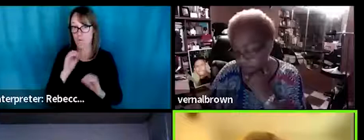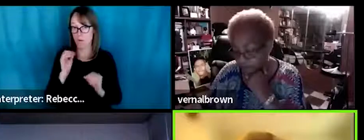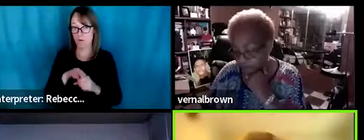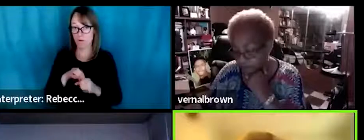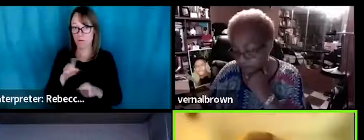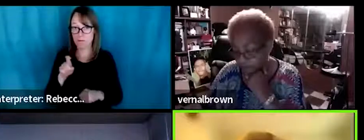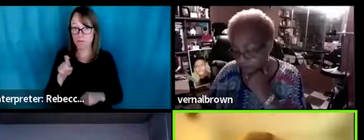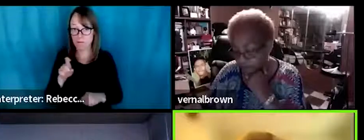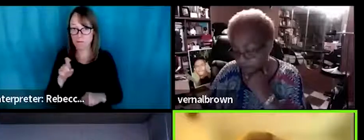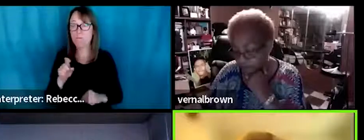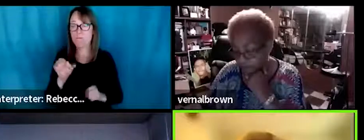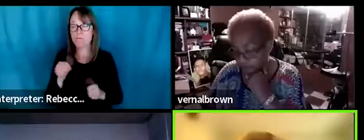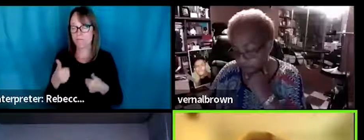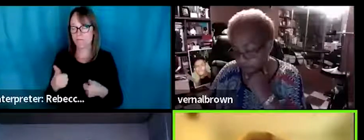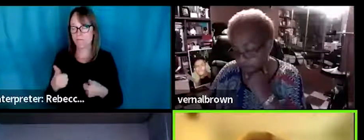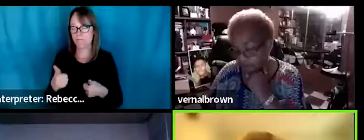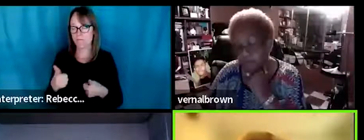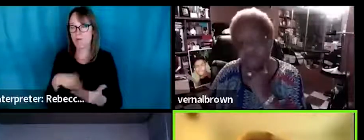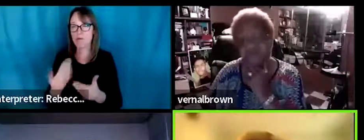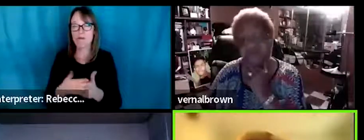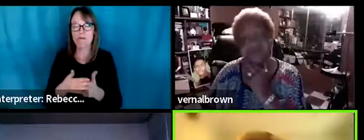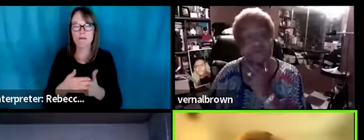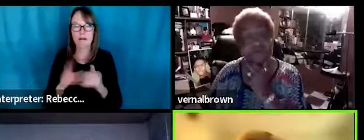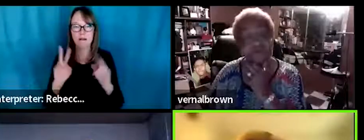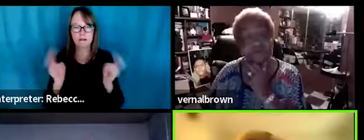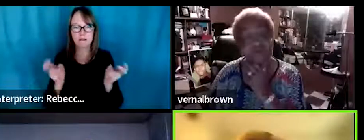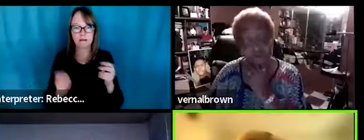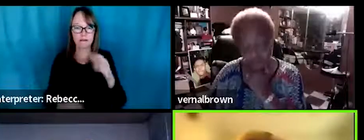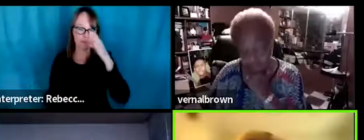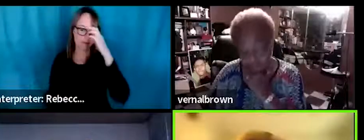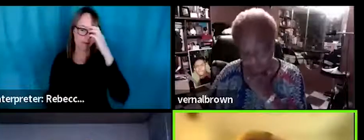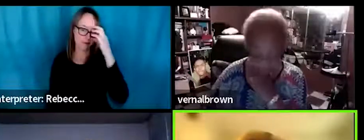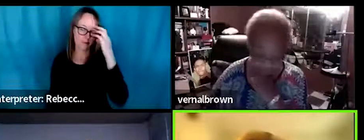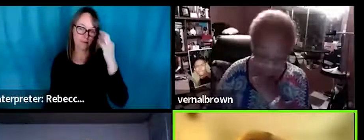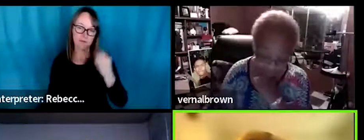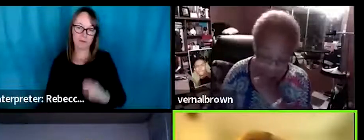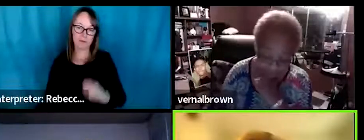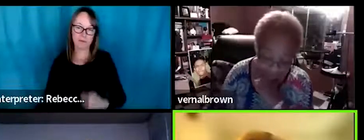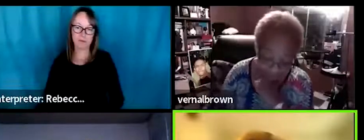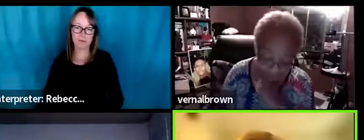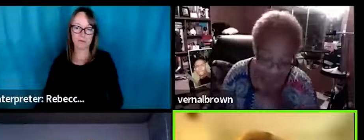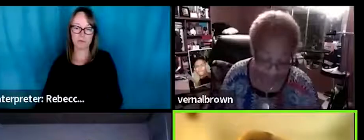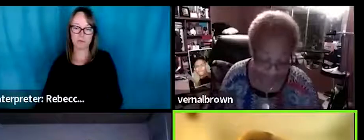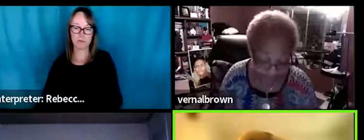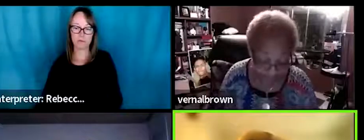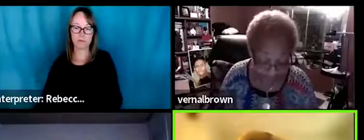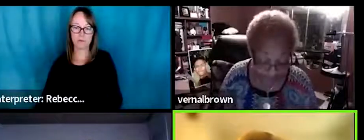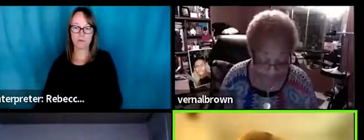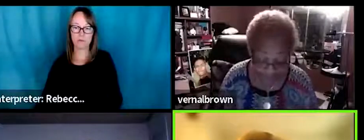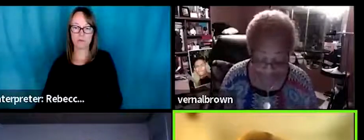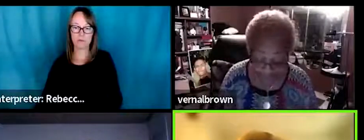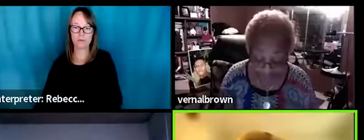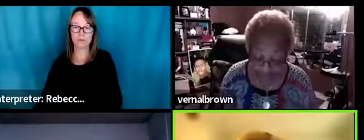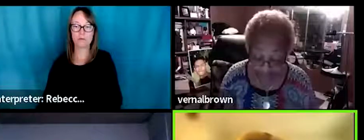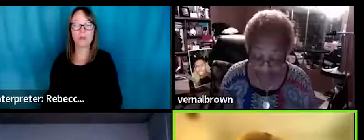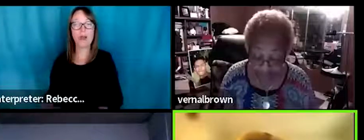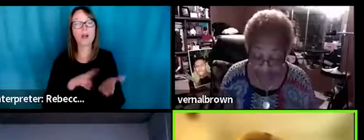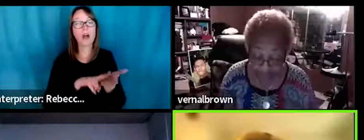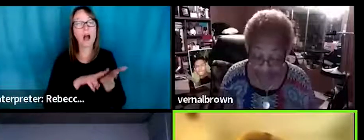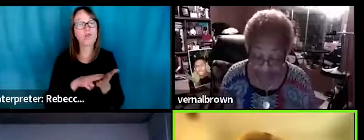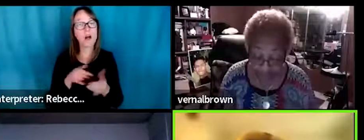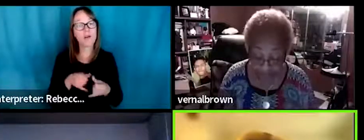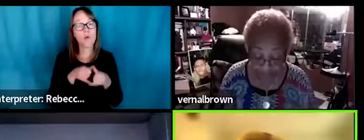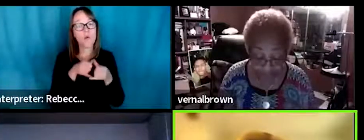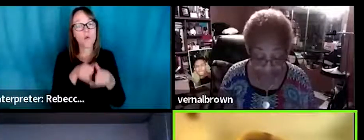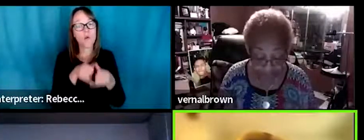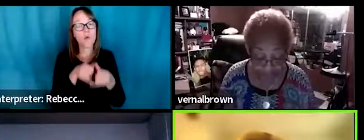Thank you. Next item is the contract award audit services for Bi-State Development